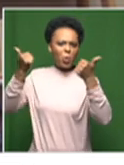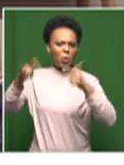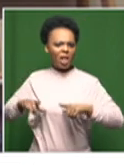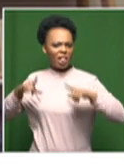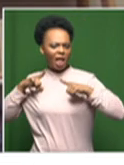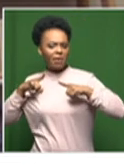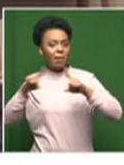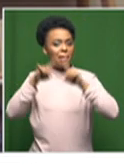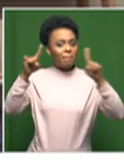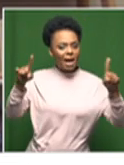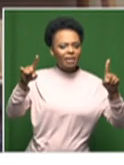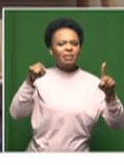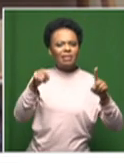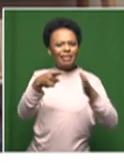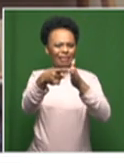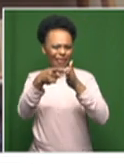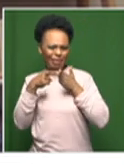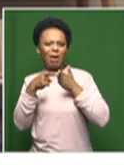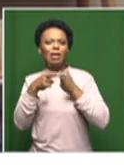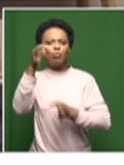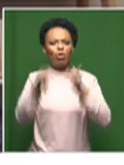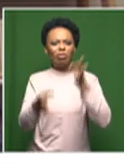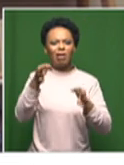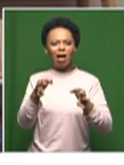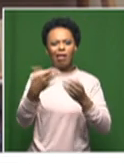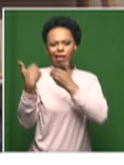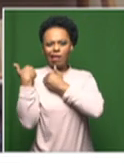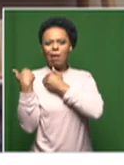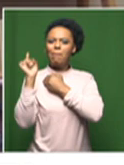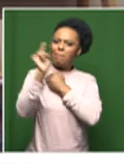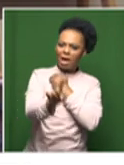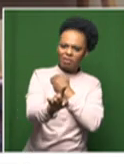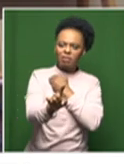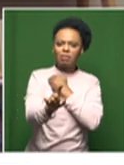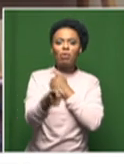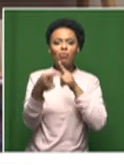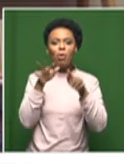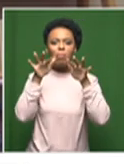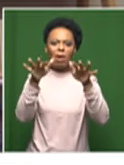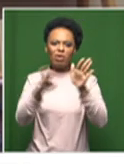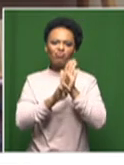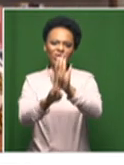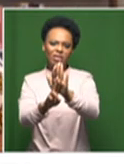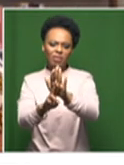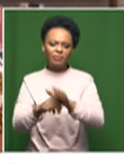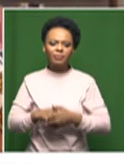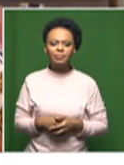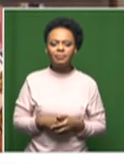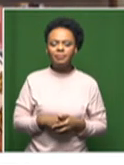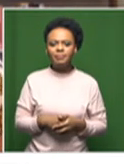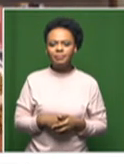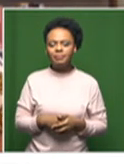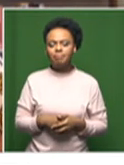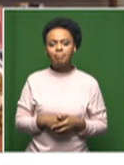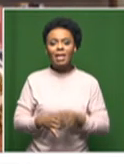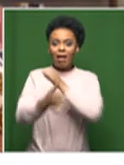But we need to demand greater political accountability from our public representatives. But we're also